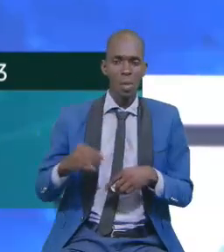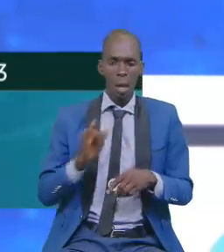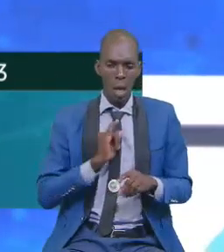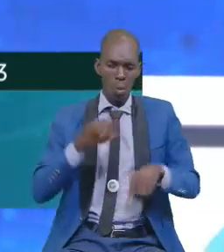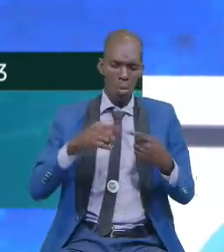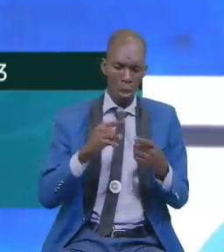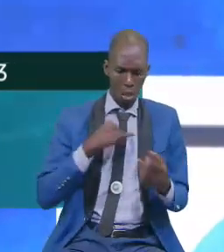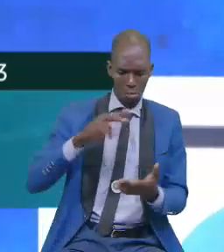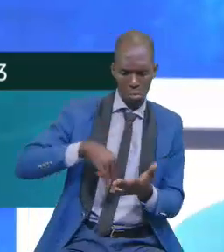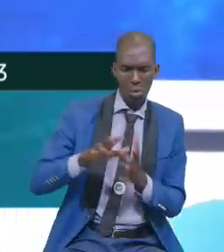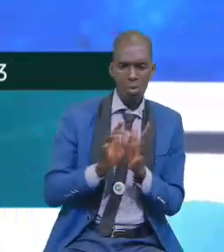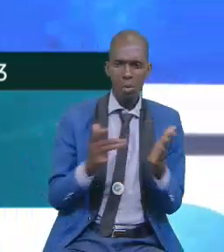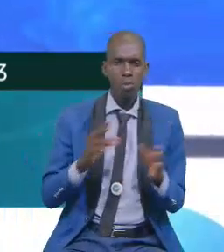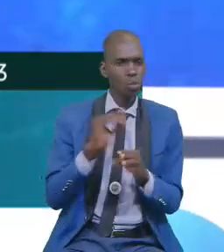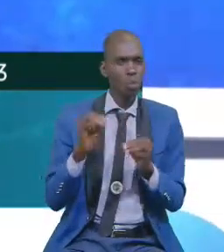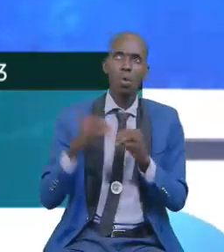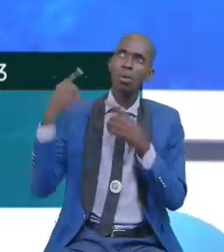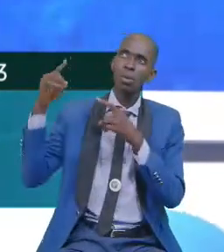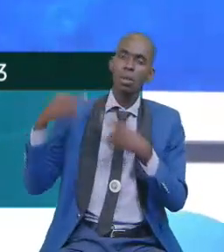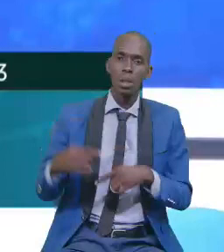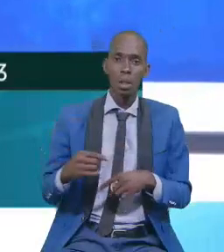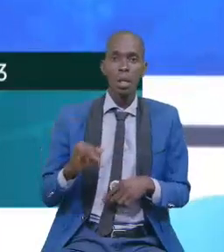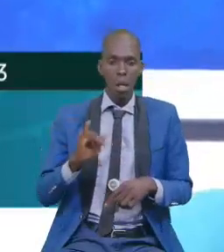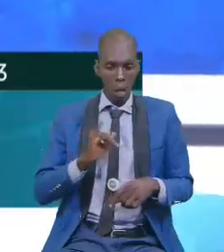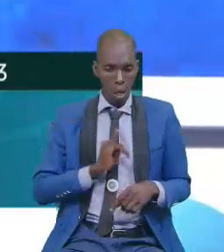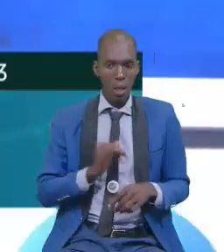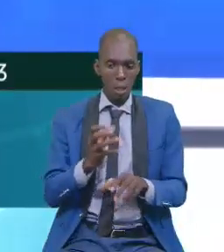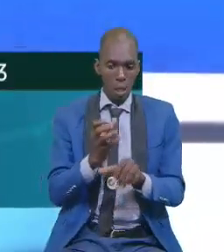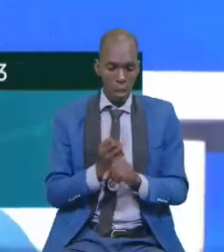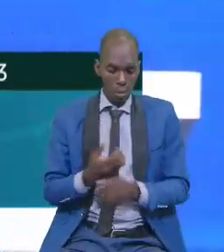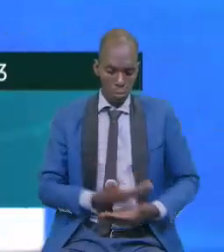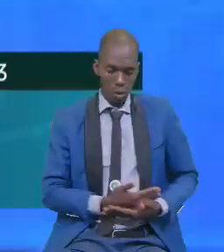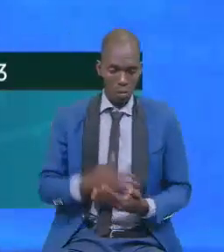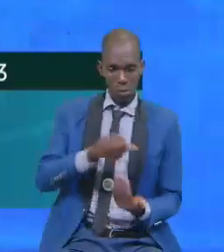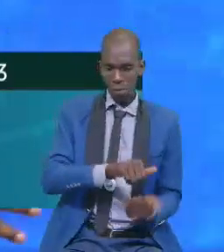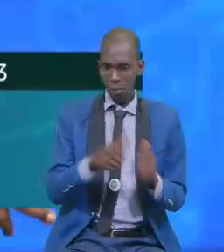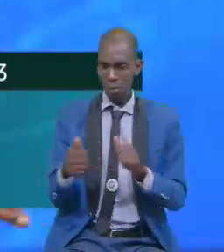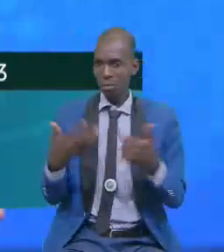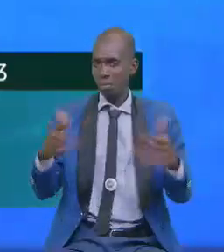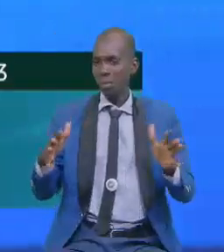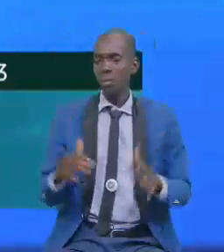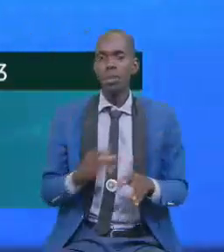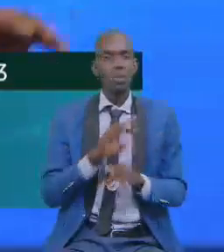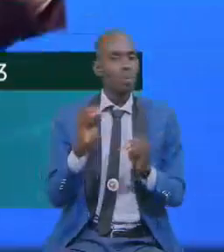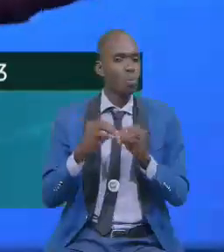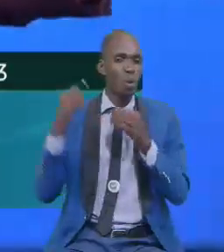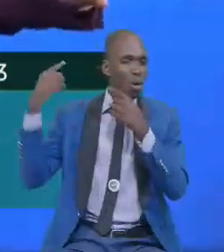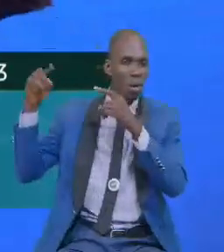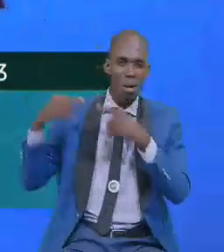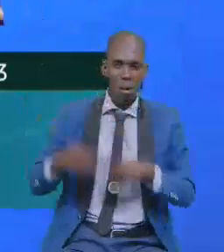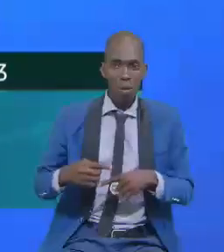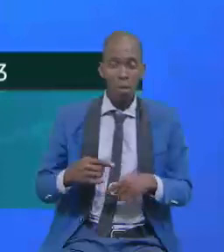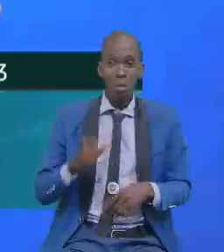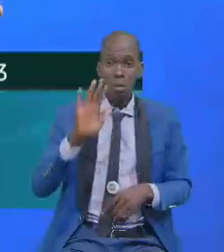more argument. I add infant baptism. No more argument. Our